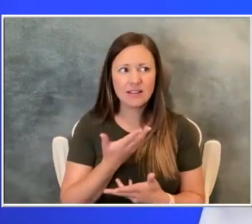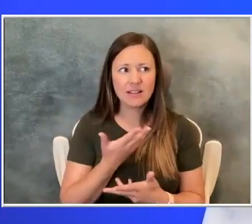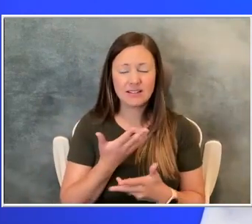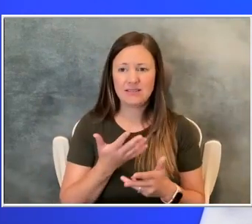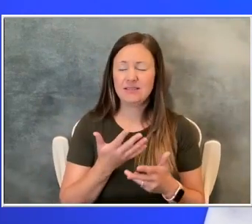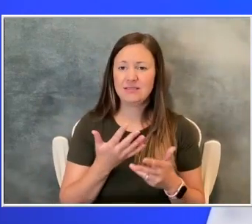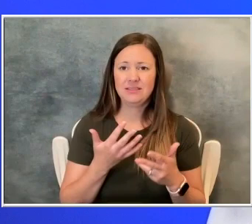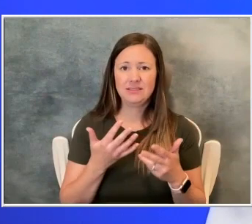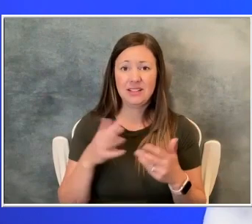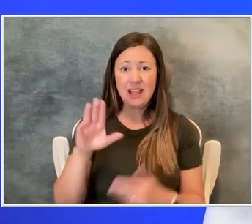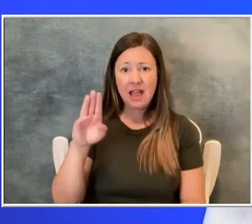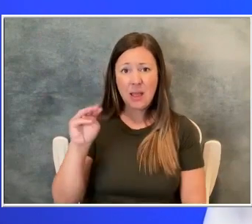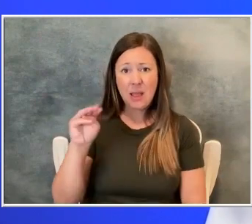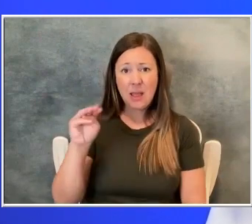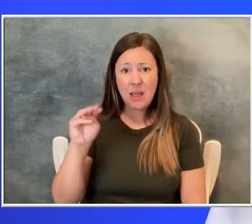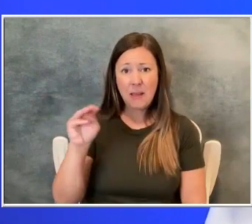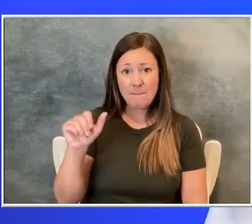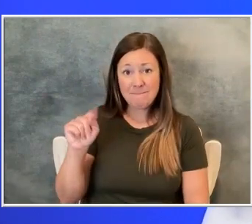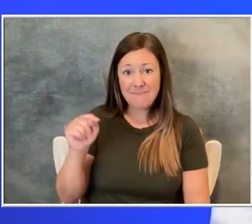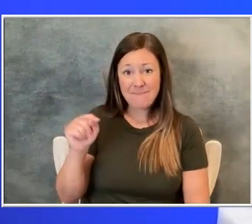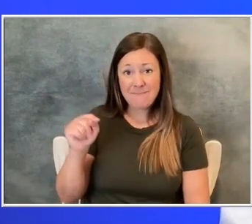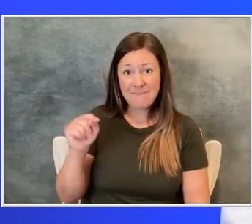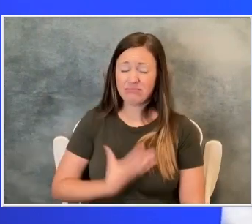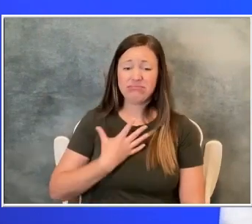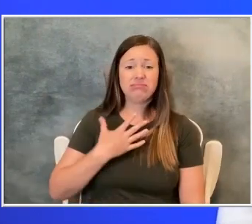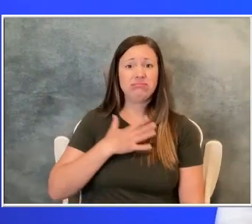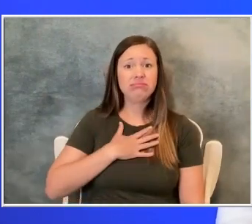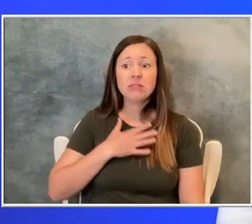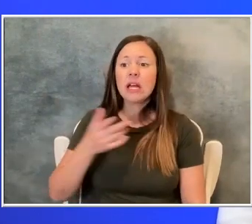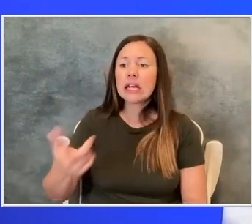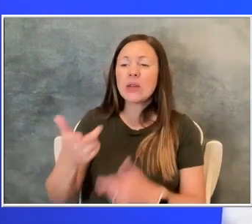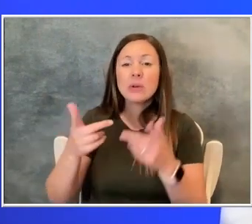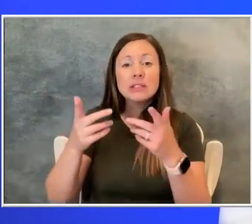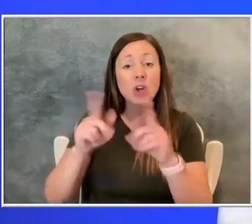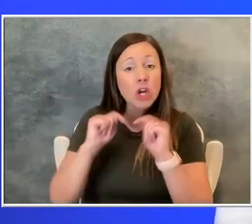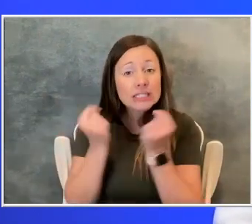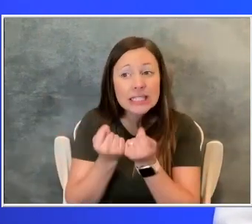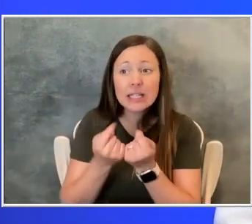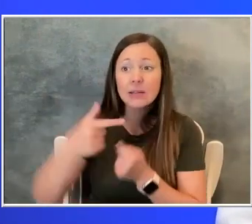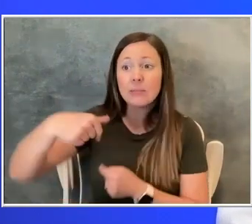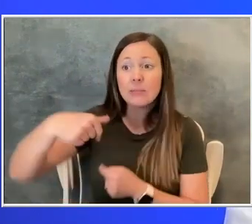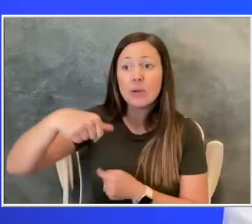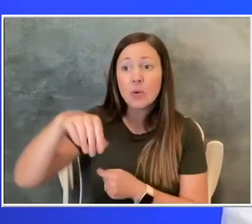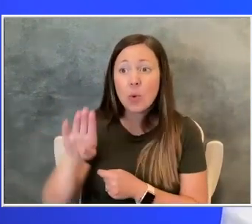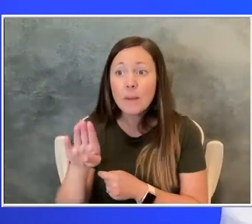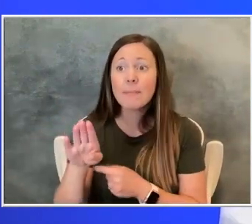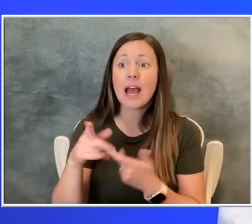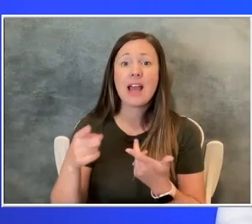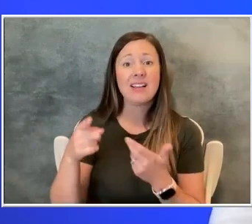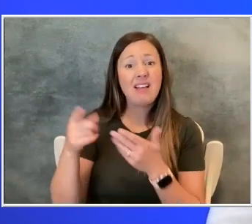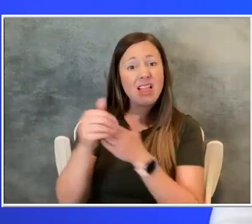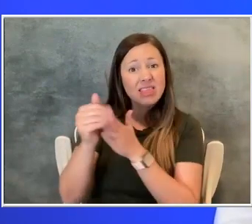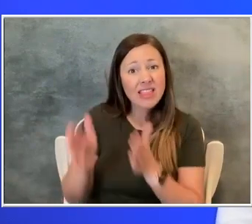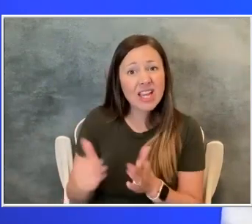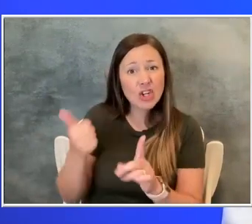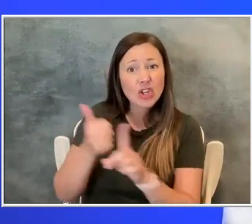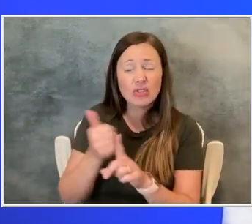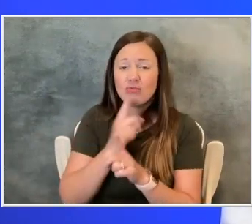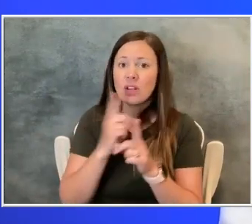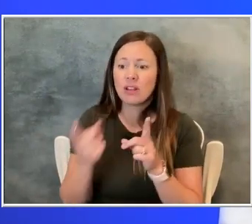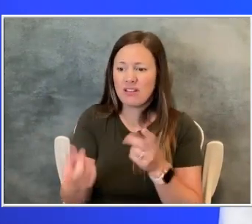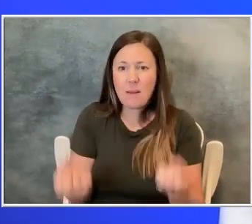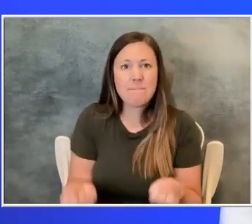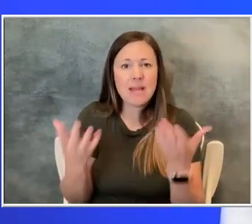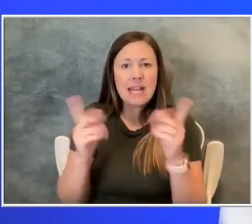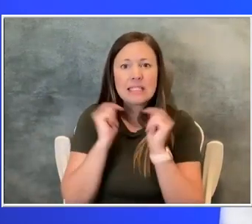Matt is. He was a team player, he was a quarterback, he was a leader, he had lots of teammates, he had people he